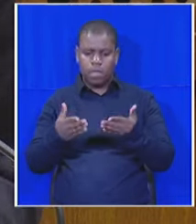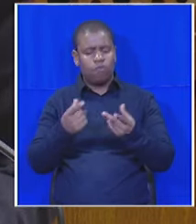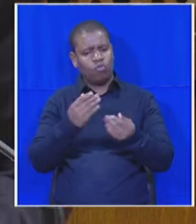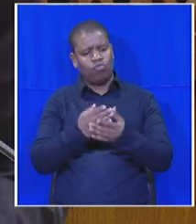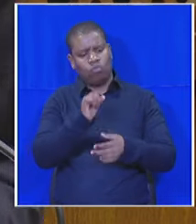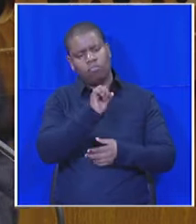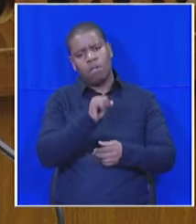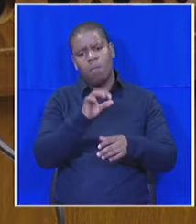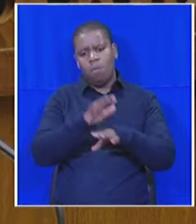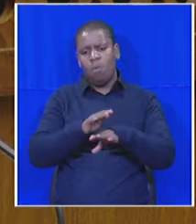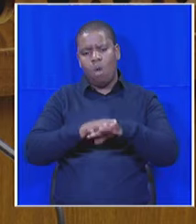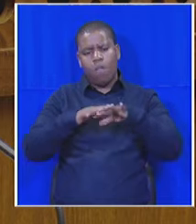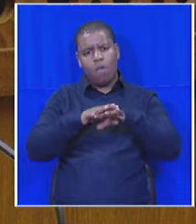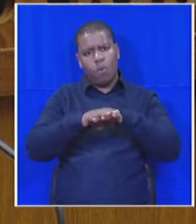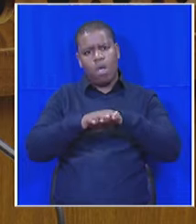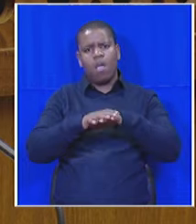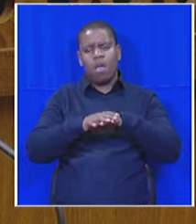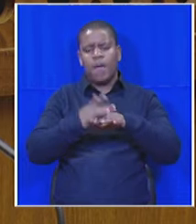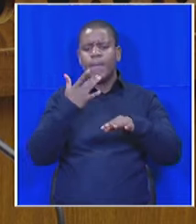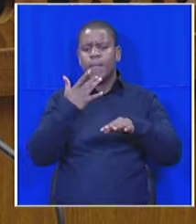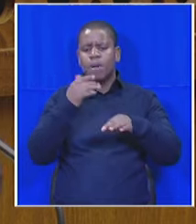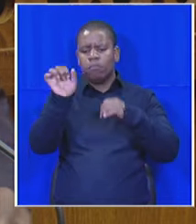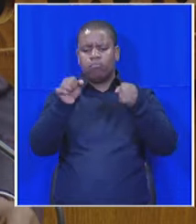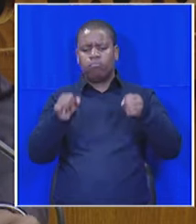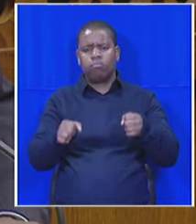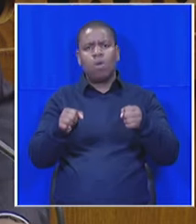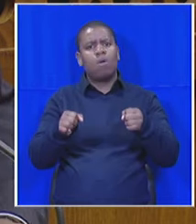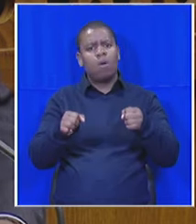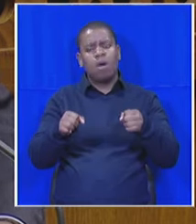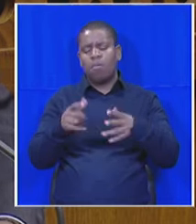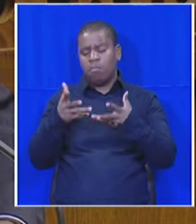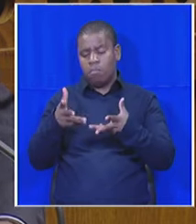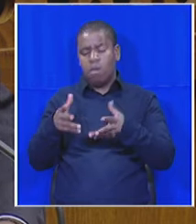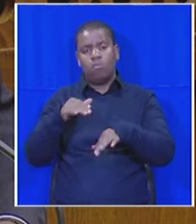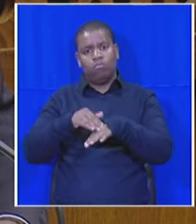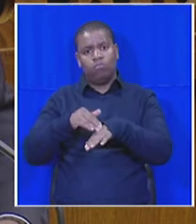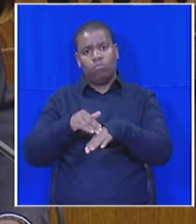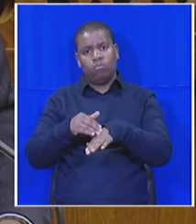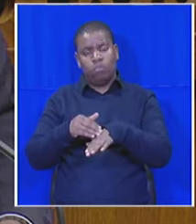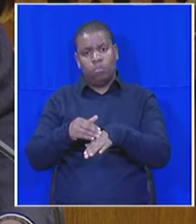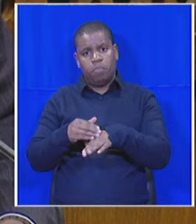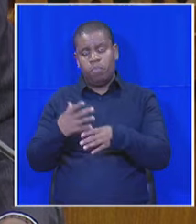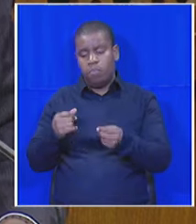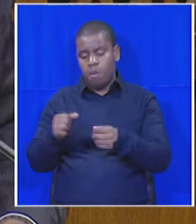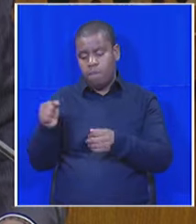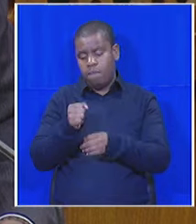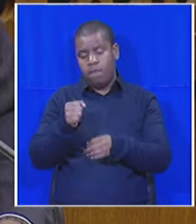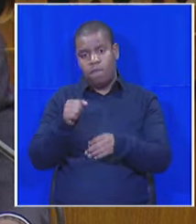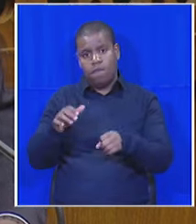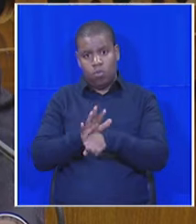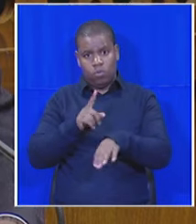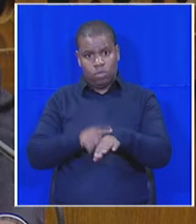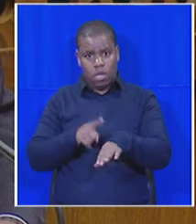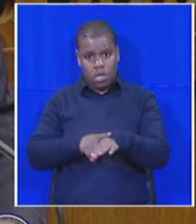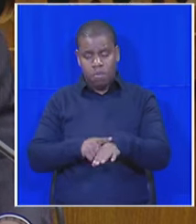ANC's crony network of cadre deployment. As matters stand, the numbers of permanent posts in the department is